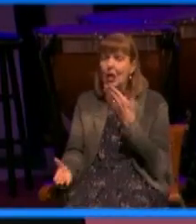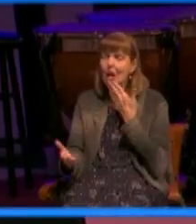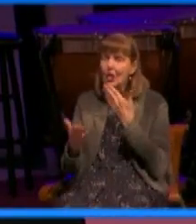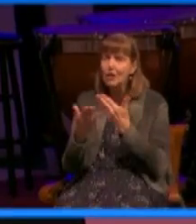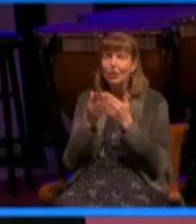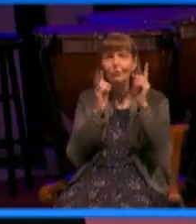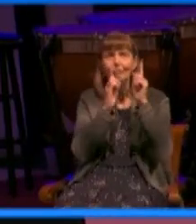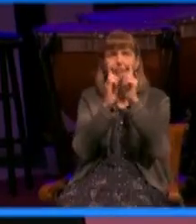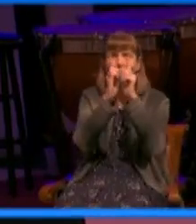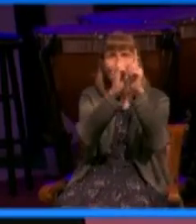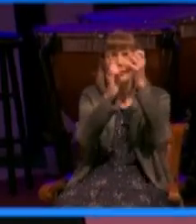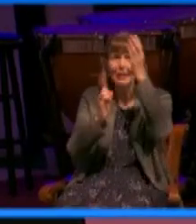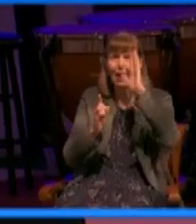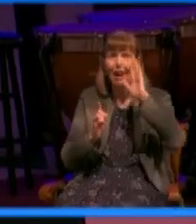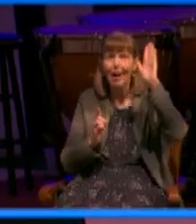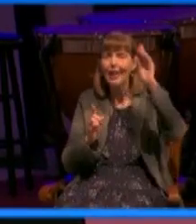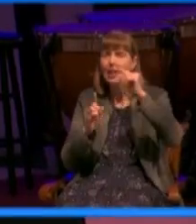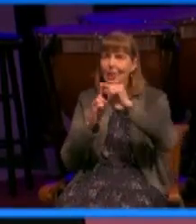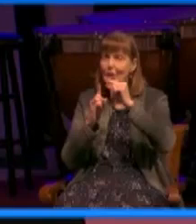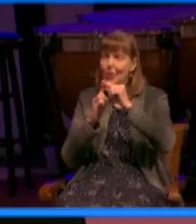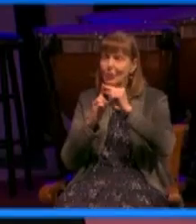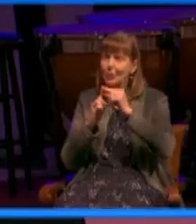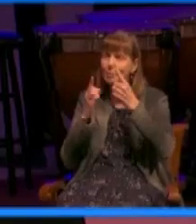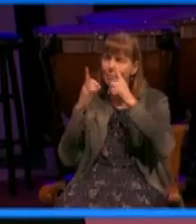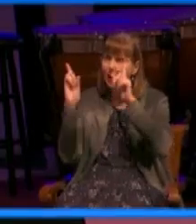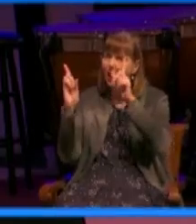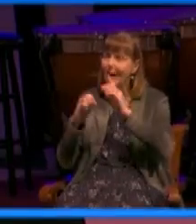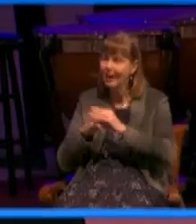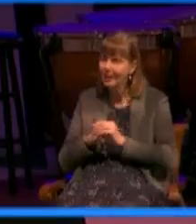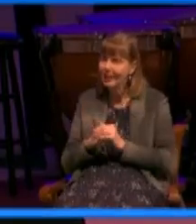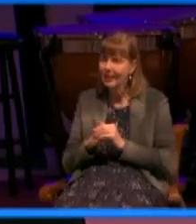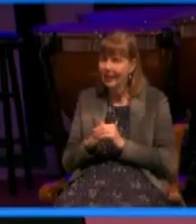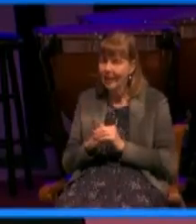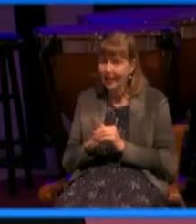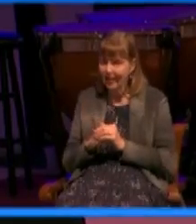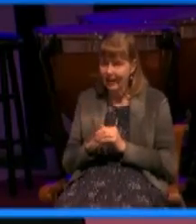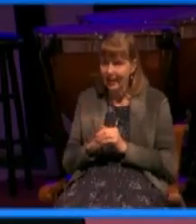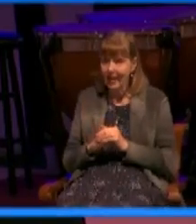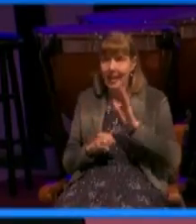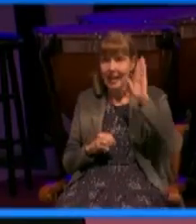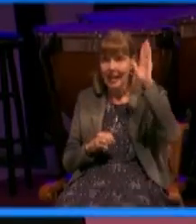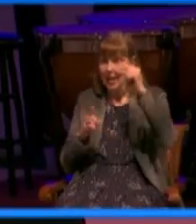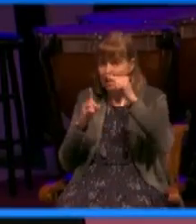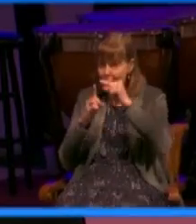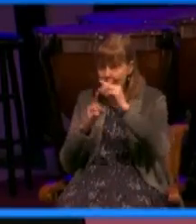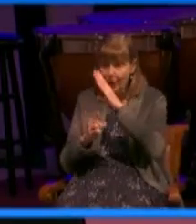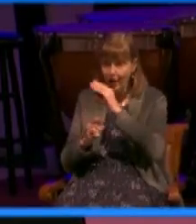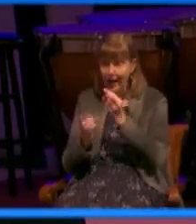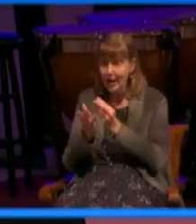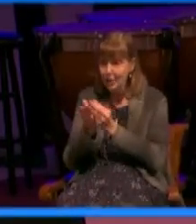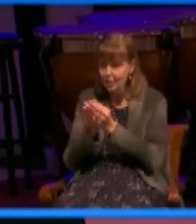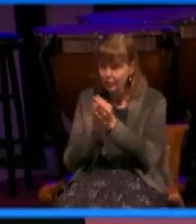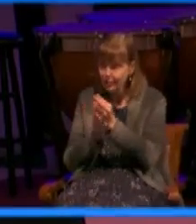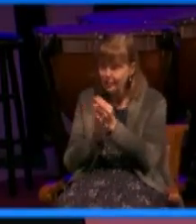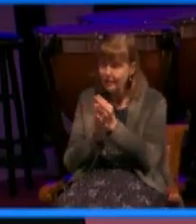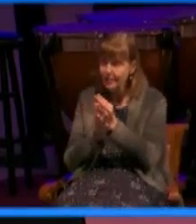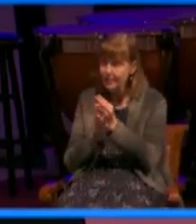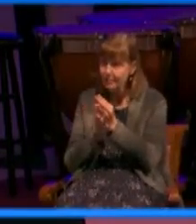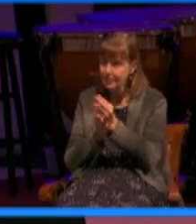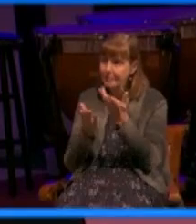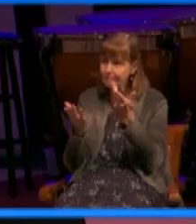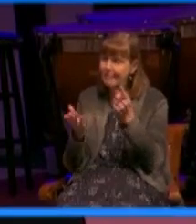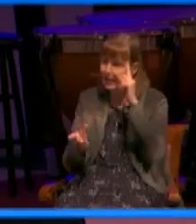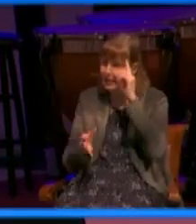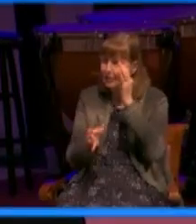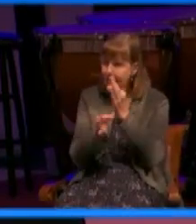word. How good it is to know the Lord who holds his word and truth. How good it is to walk